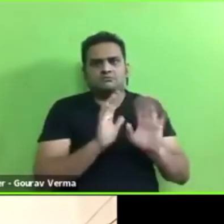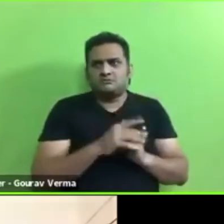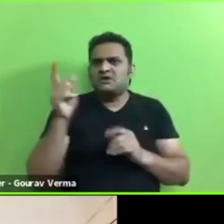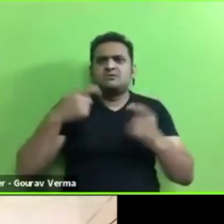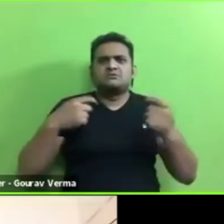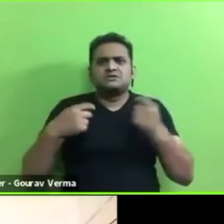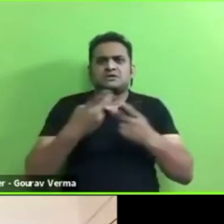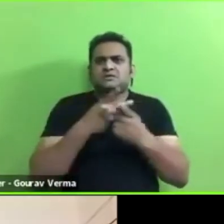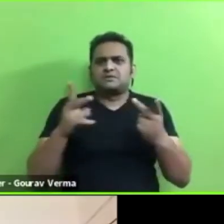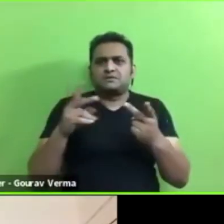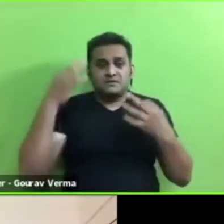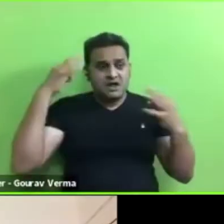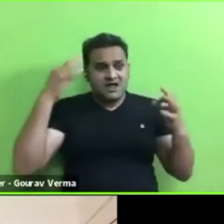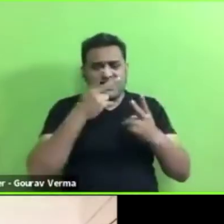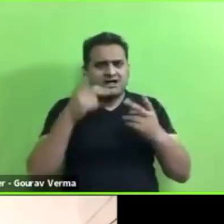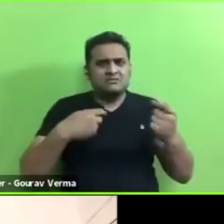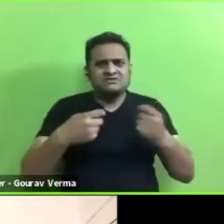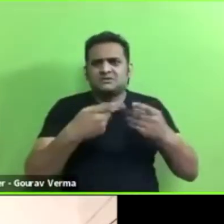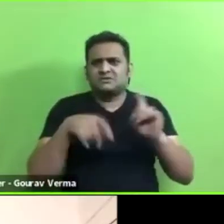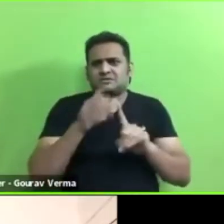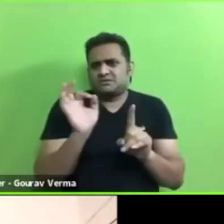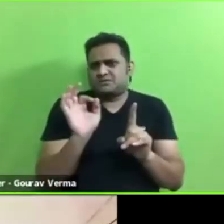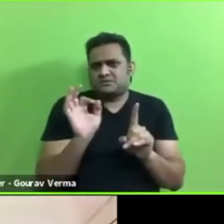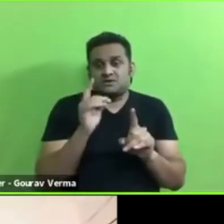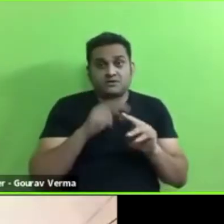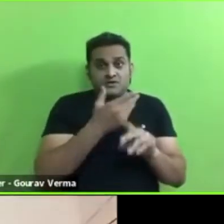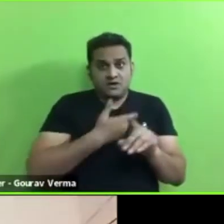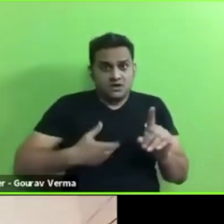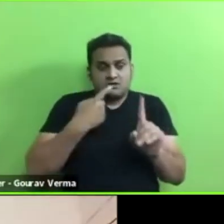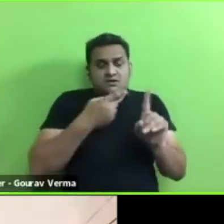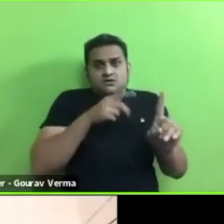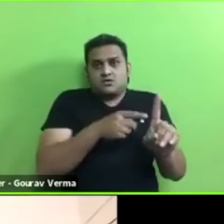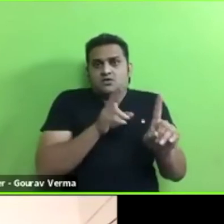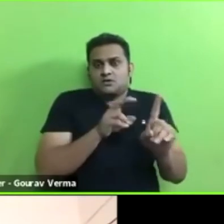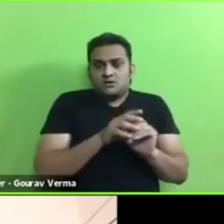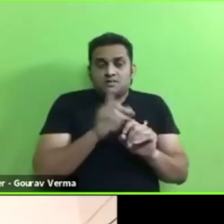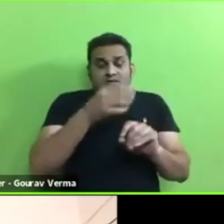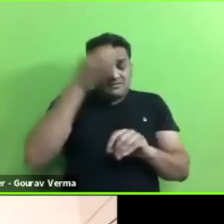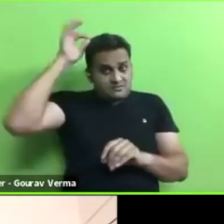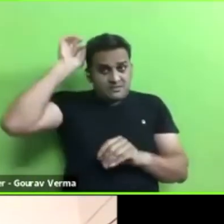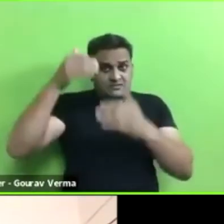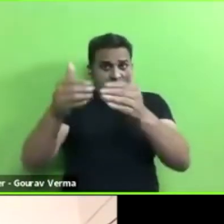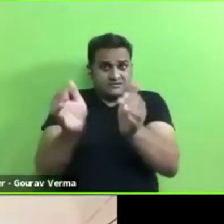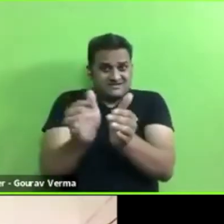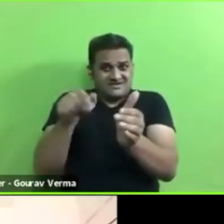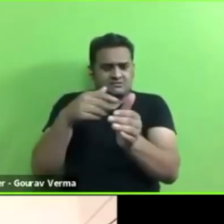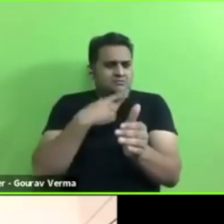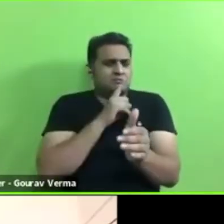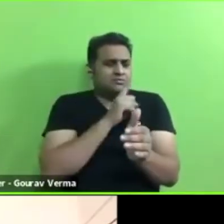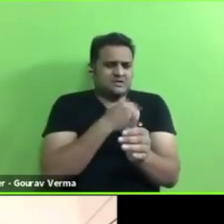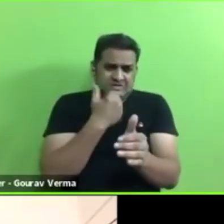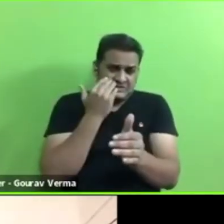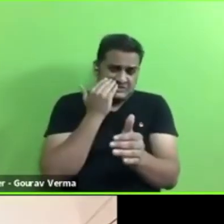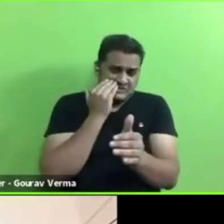being artists at all, if they were really going to talk about caste. So actually, within the Brahmin community, to my knowledge, there is no